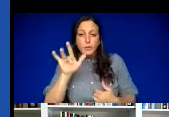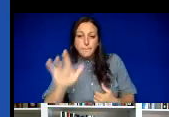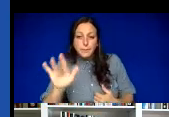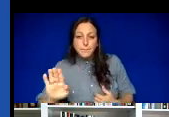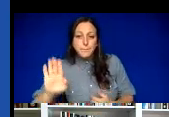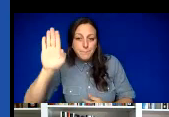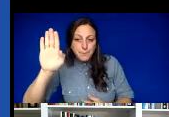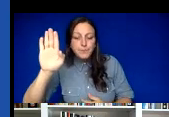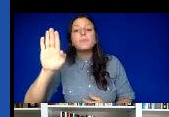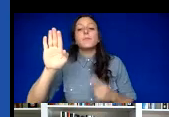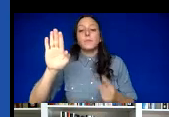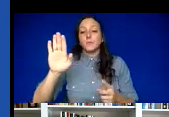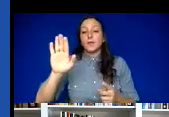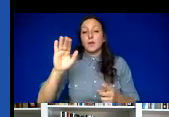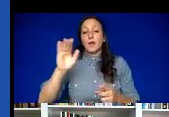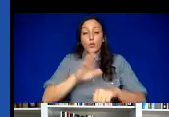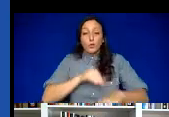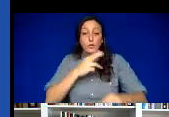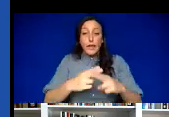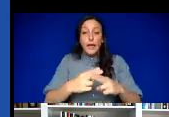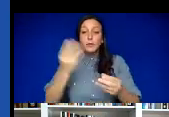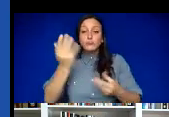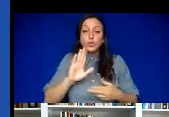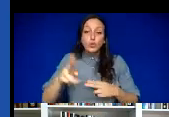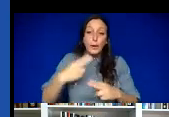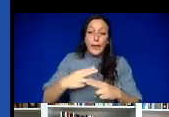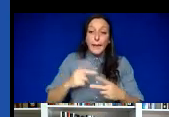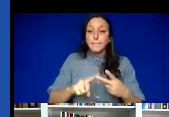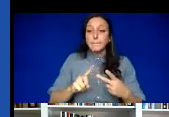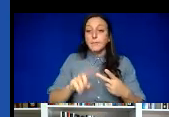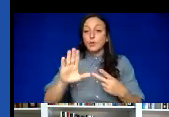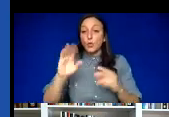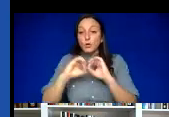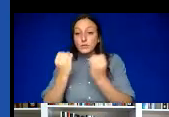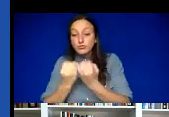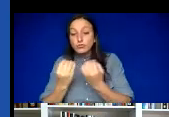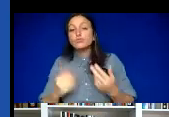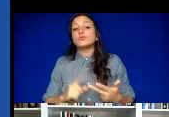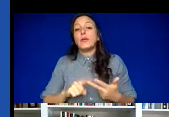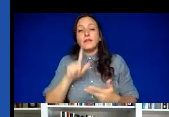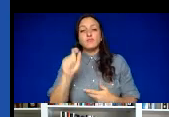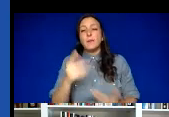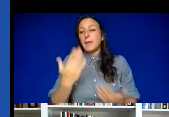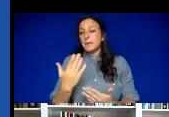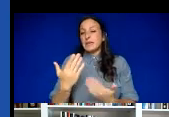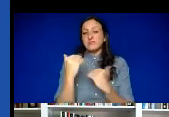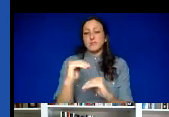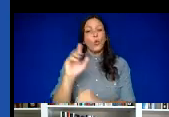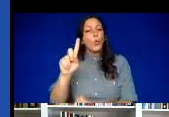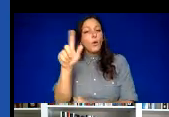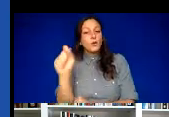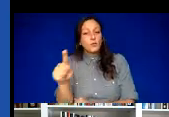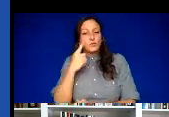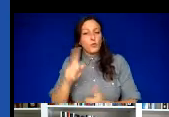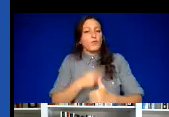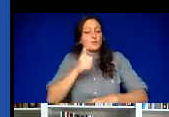say your name and which outlet you're with, and then ask a question. We kindly ask that you stick to maybe one question for this first go round,